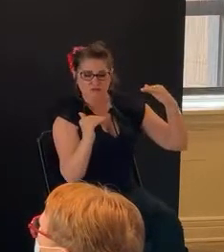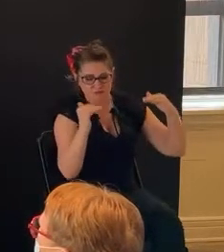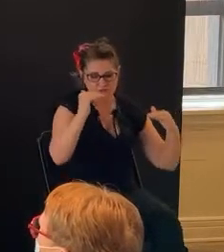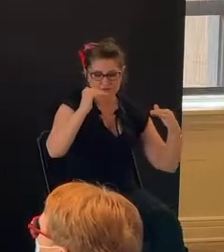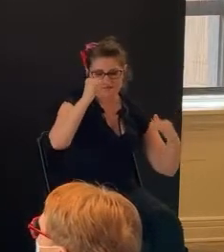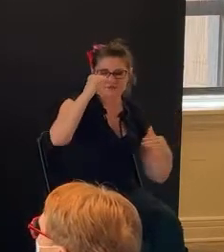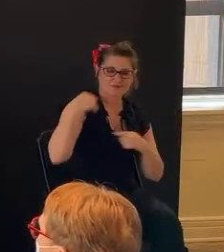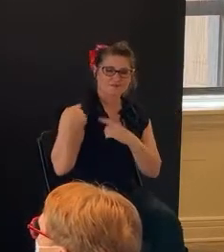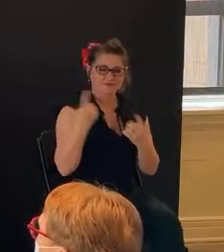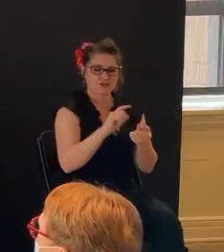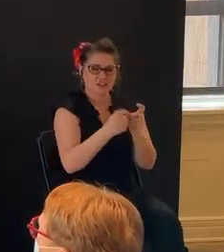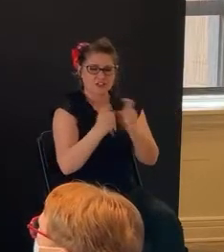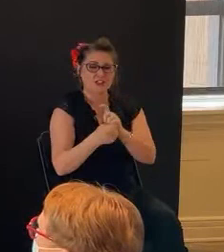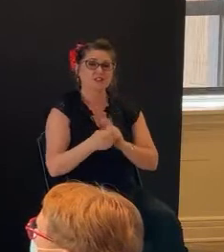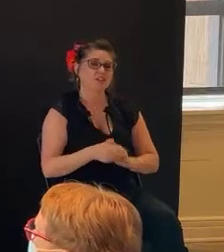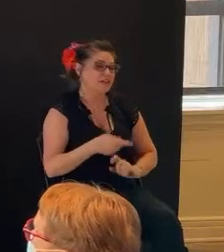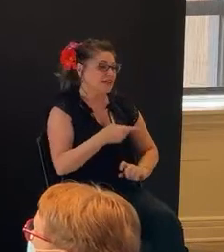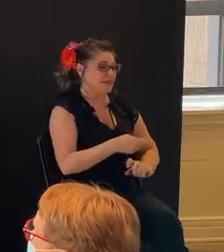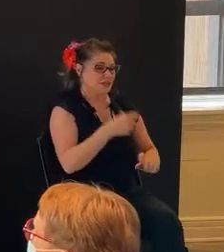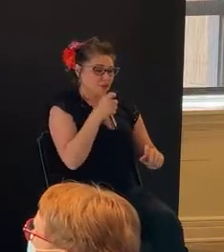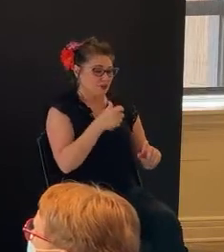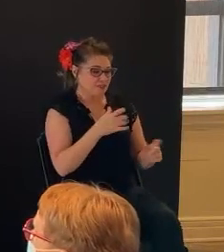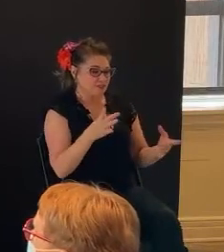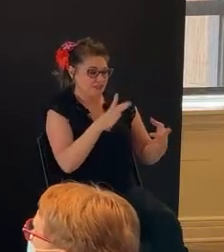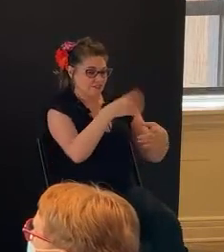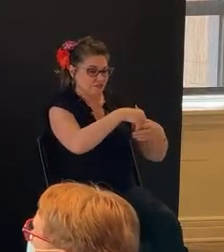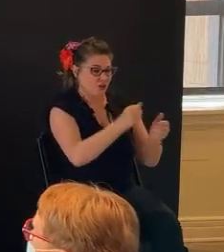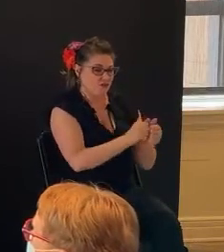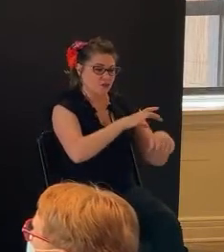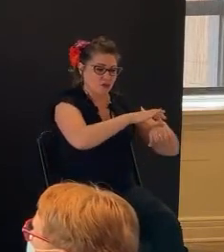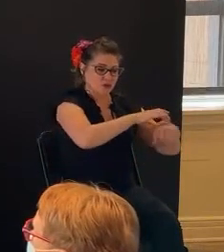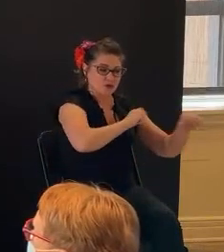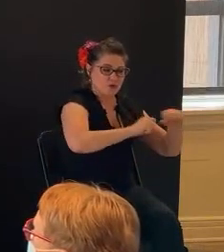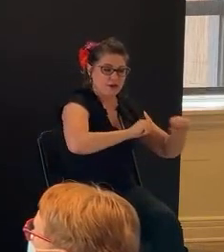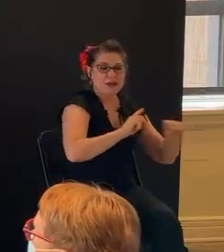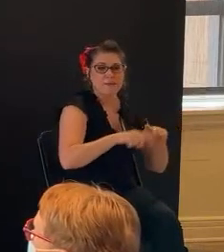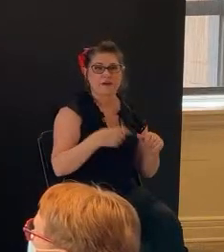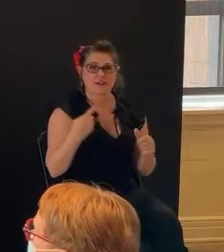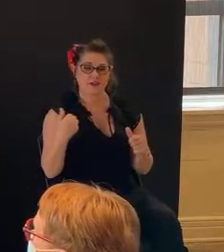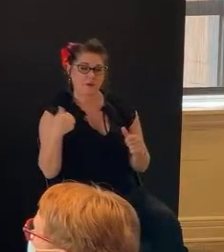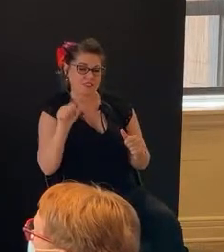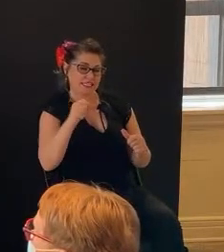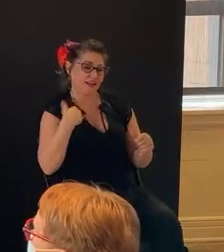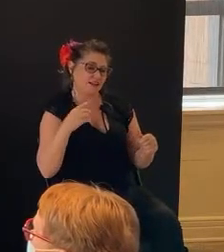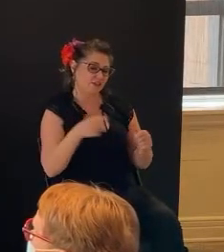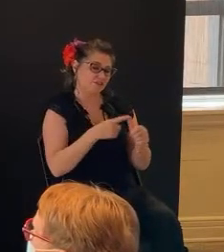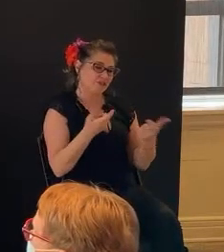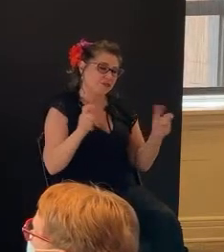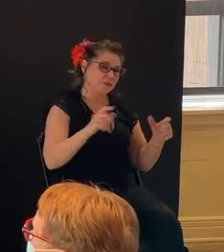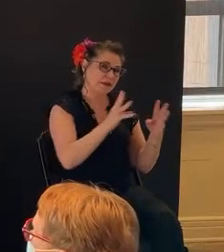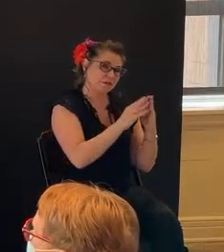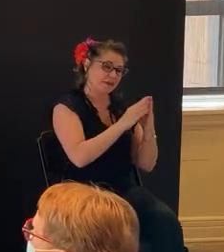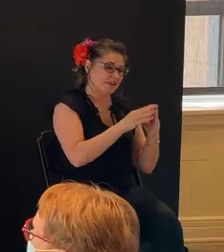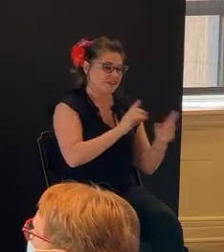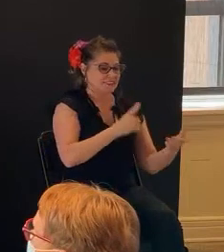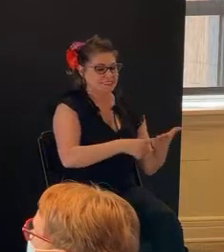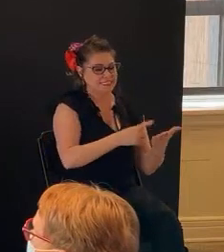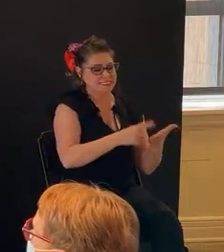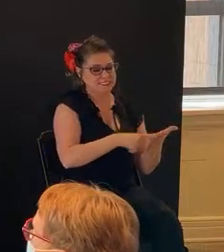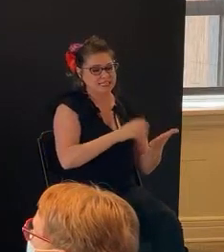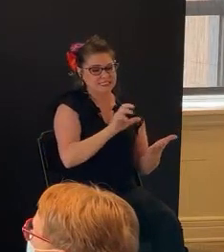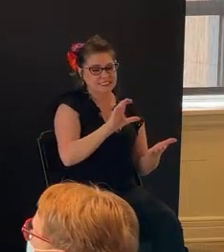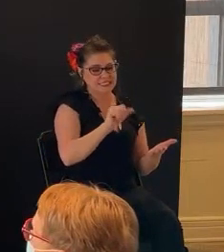fact, he was so out of the earthquake loop that when the USGS had their first big meeting in Seattle to discuss the Cascadia